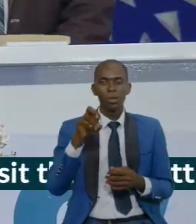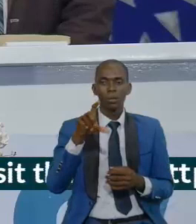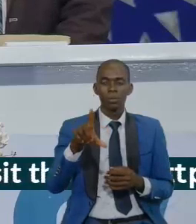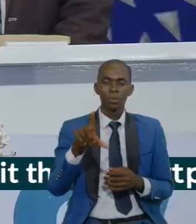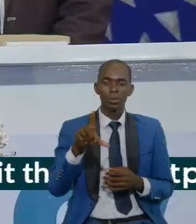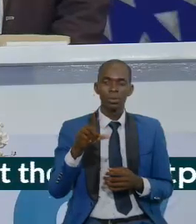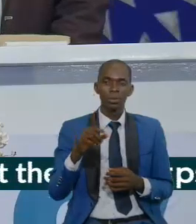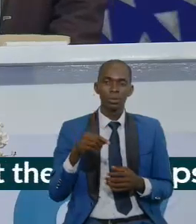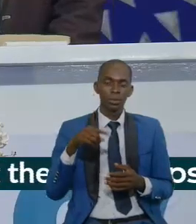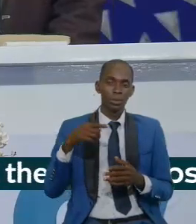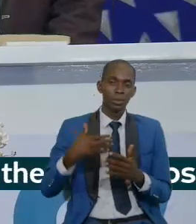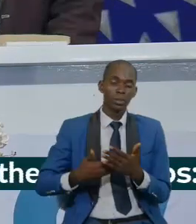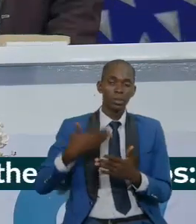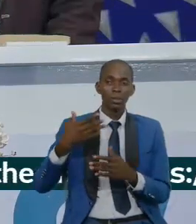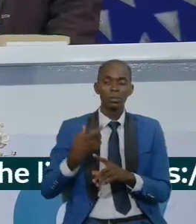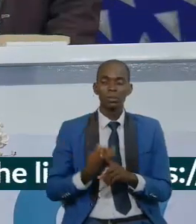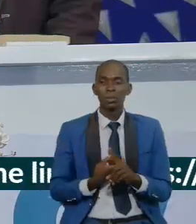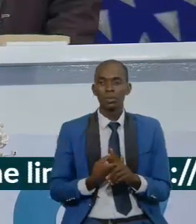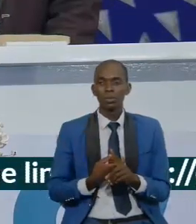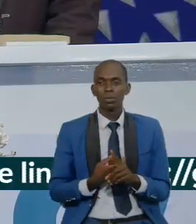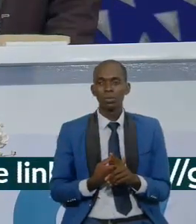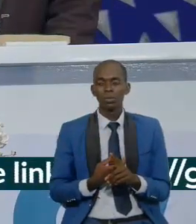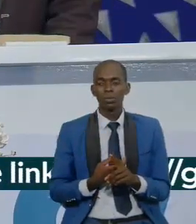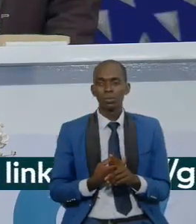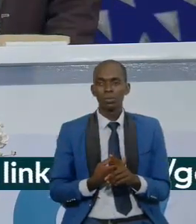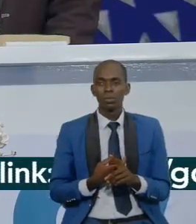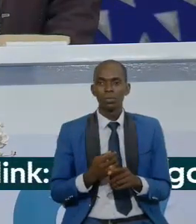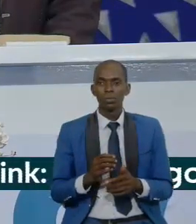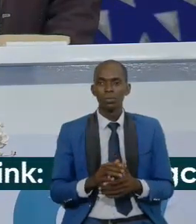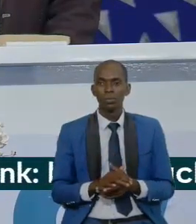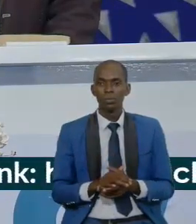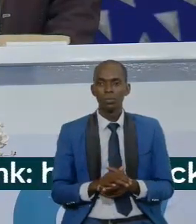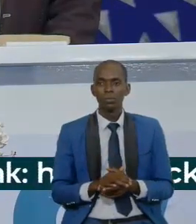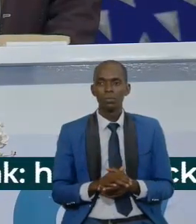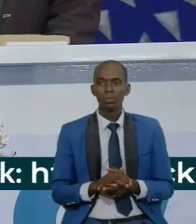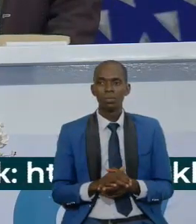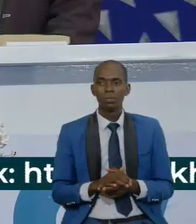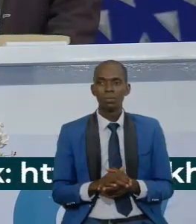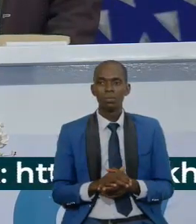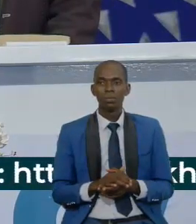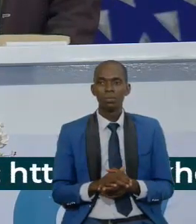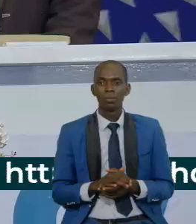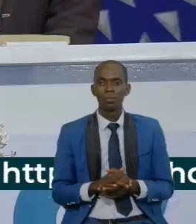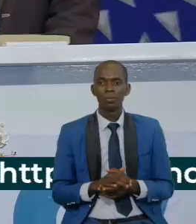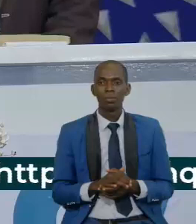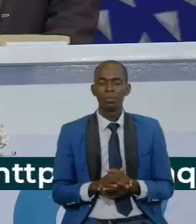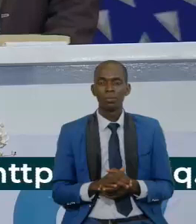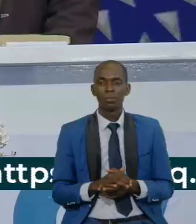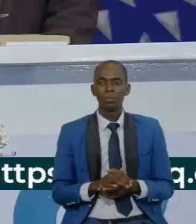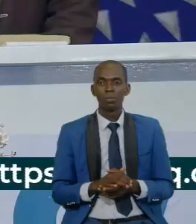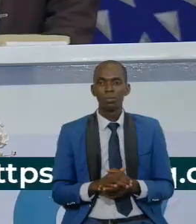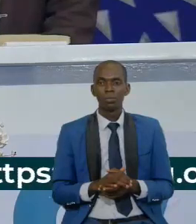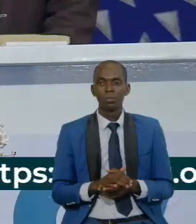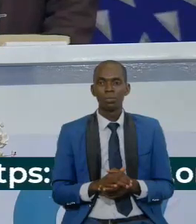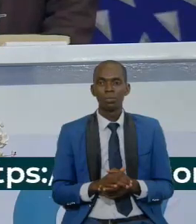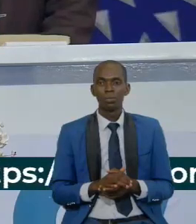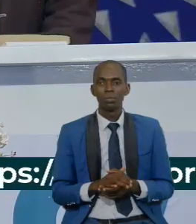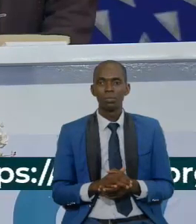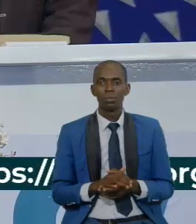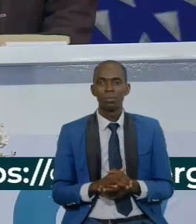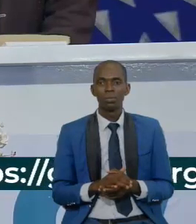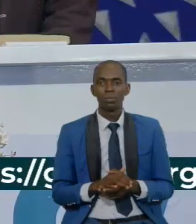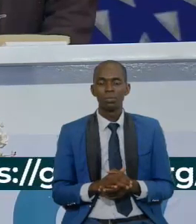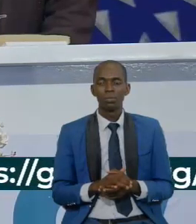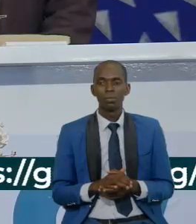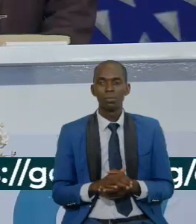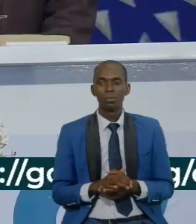2023. Auquel le pasteur, le surintendant général et l'ange de l'église, vie profonde, a l'honneur de